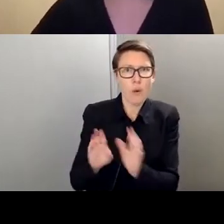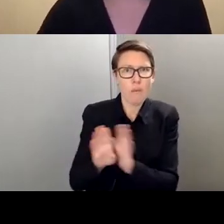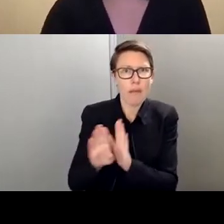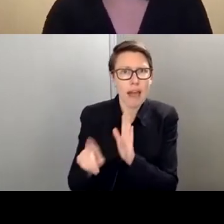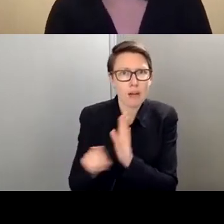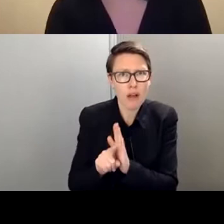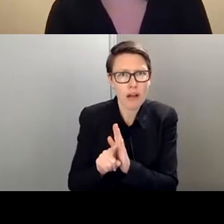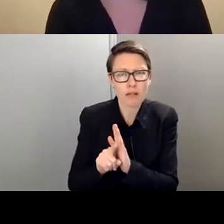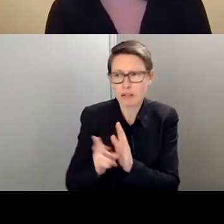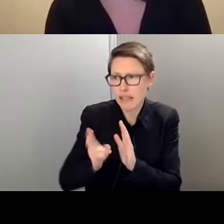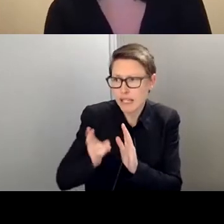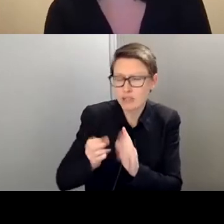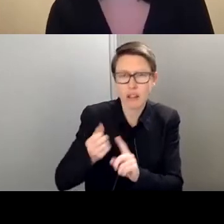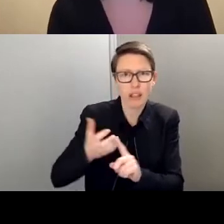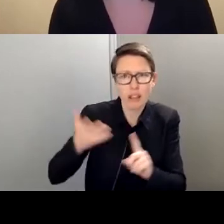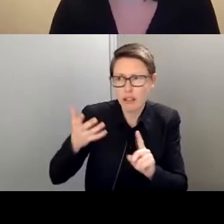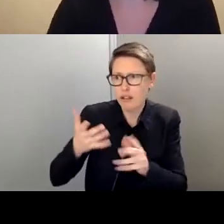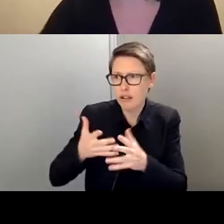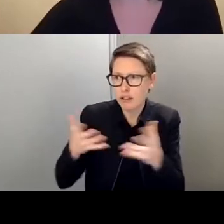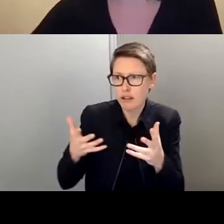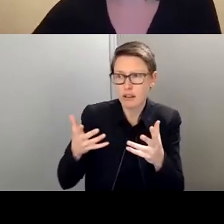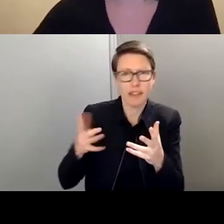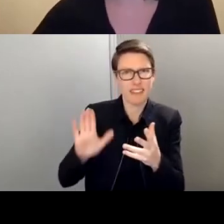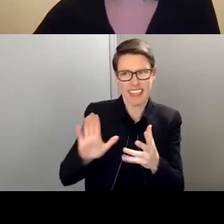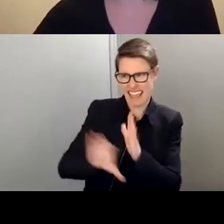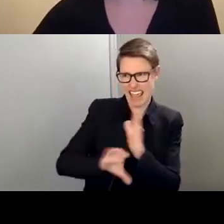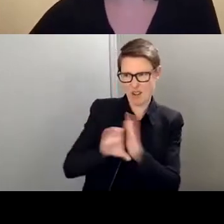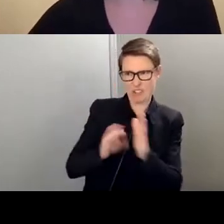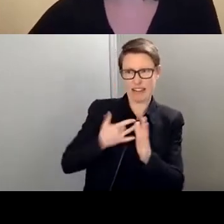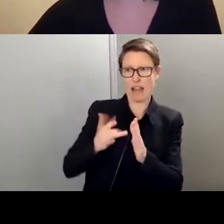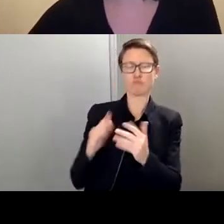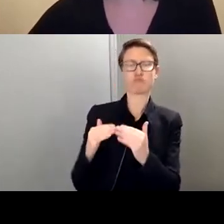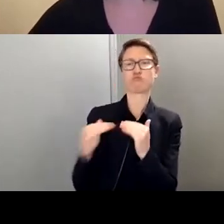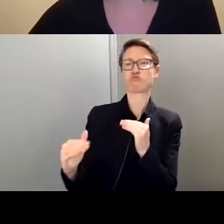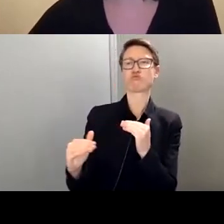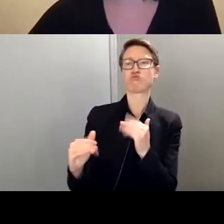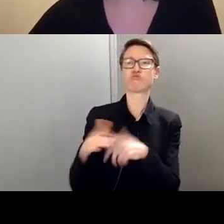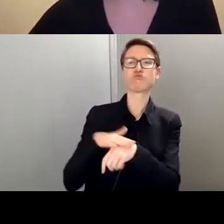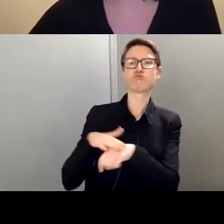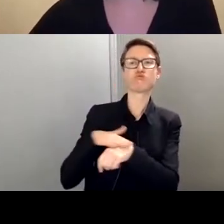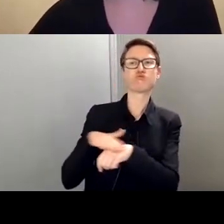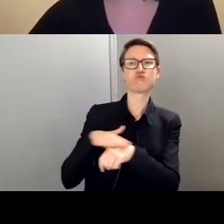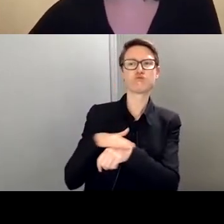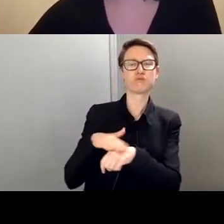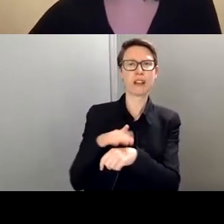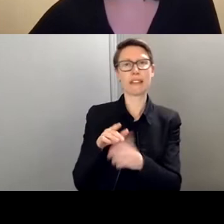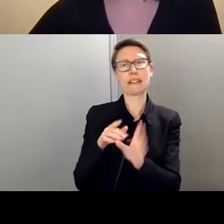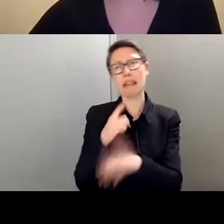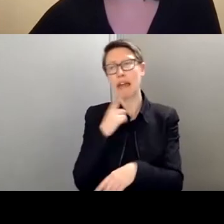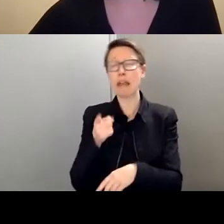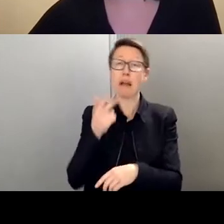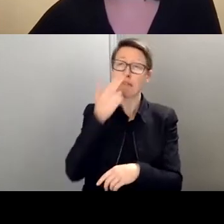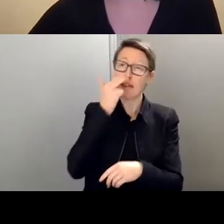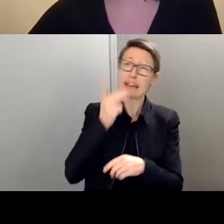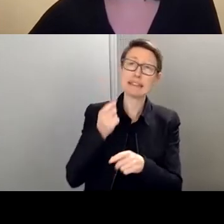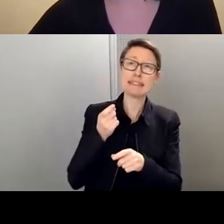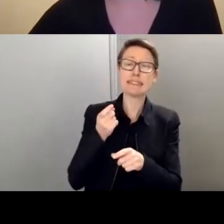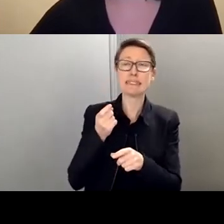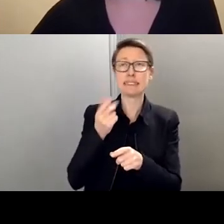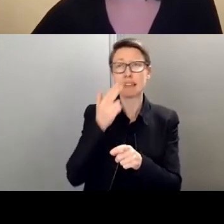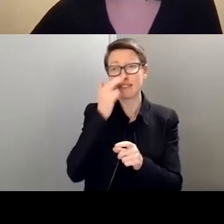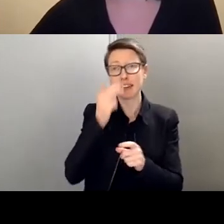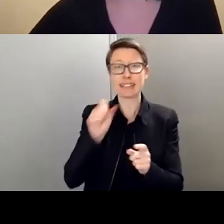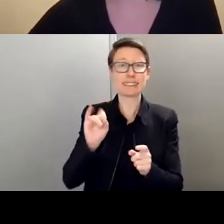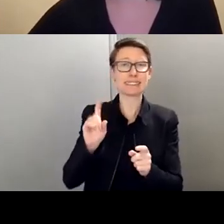they're like the funny sidekick, or they're the, you know, the drug dealer, or the, you know, kid who's